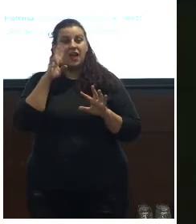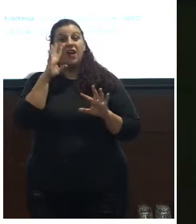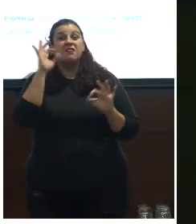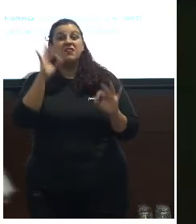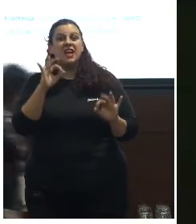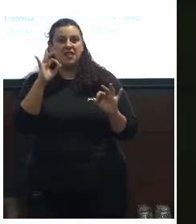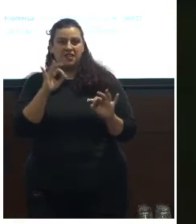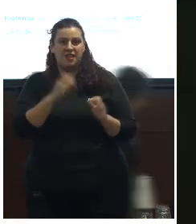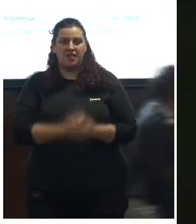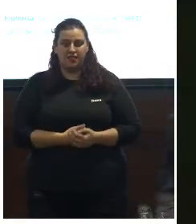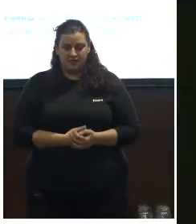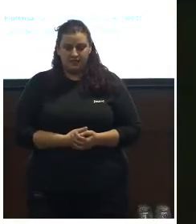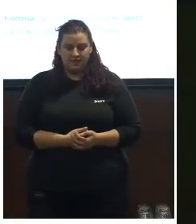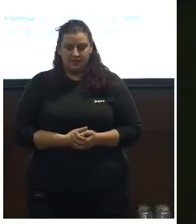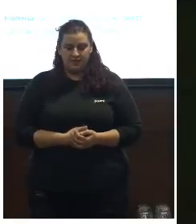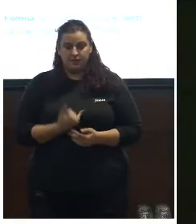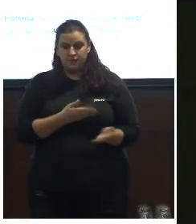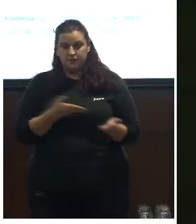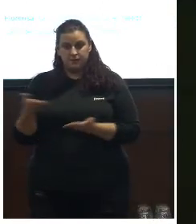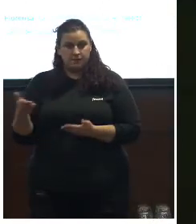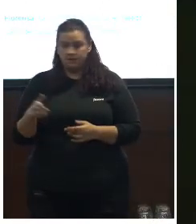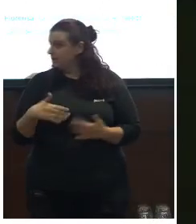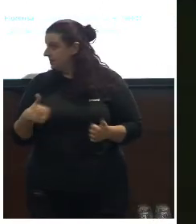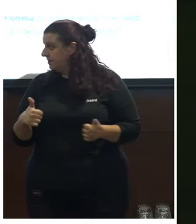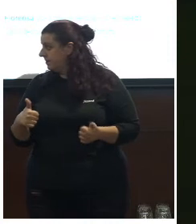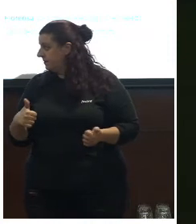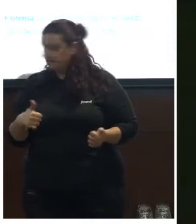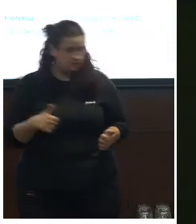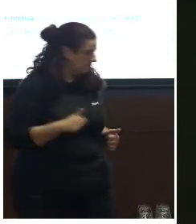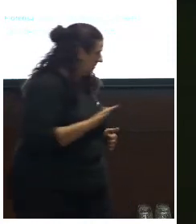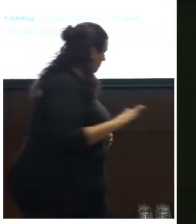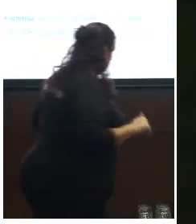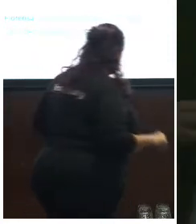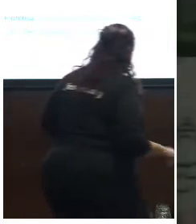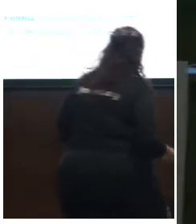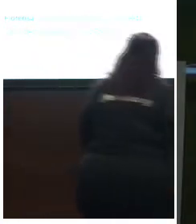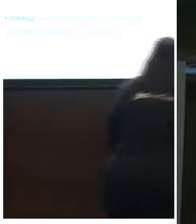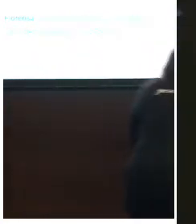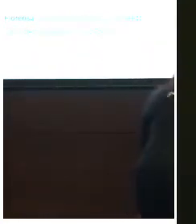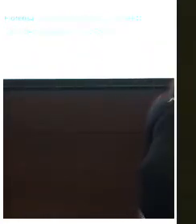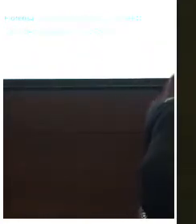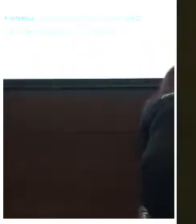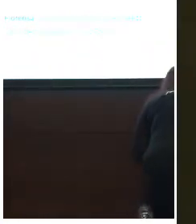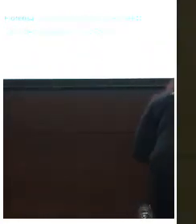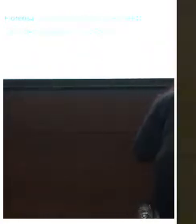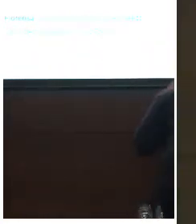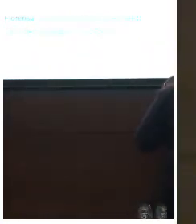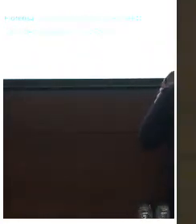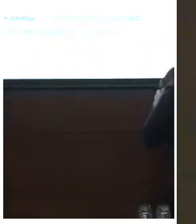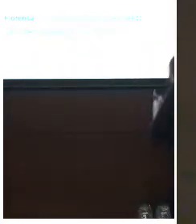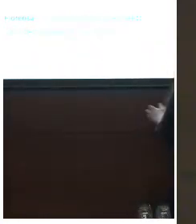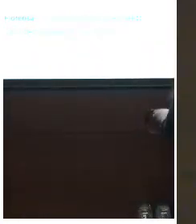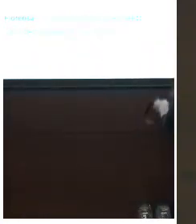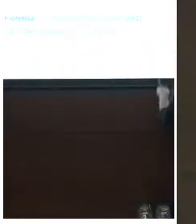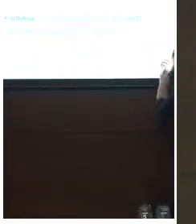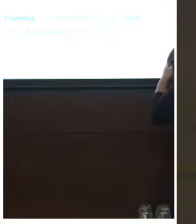información. Gerda, cuando quieras. Okay. Now, first of all, Predev, thank you very,